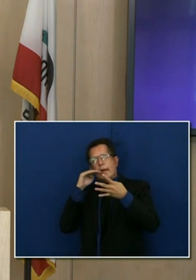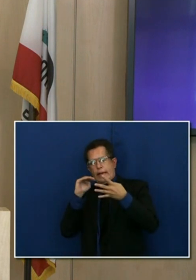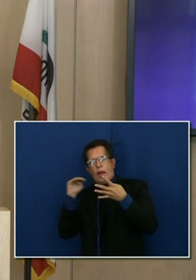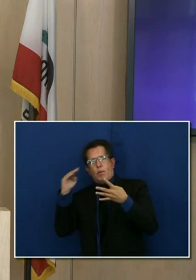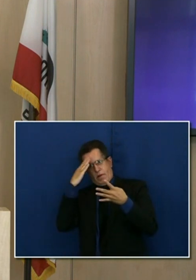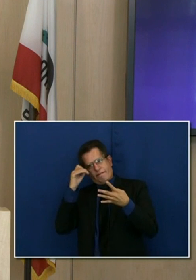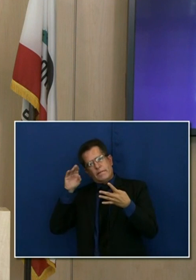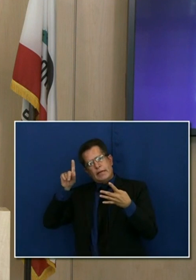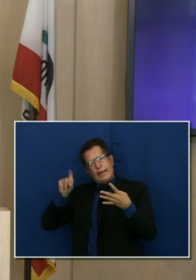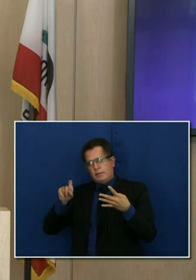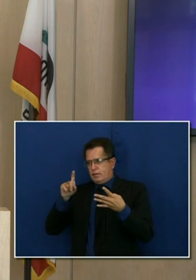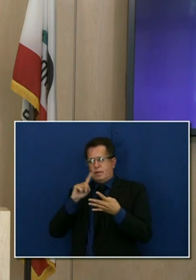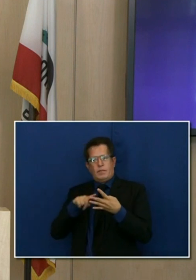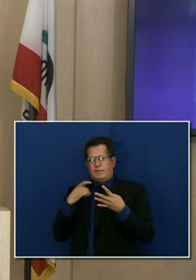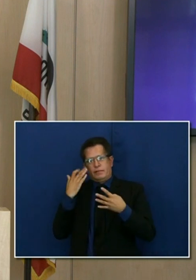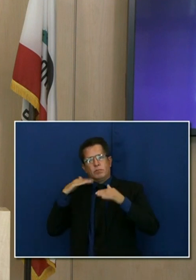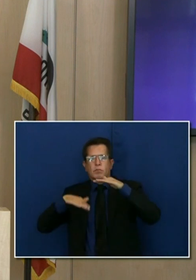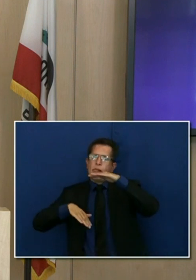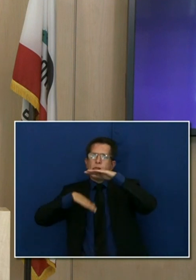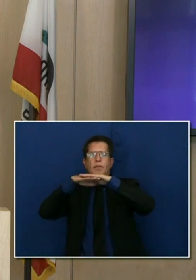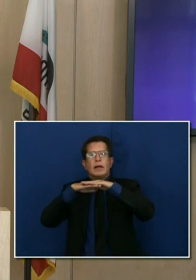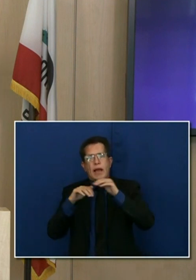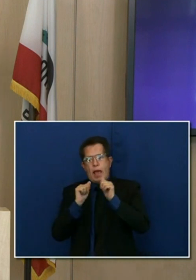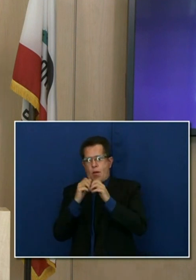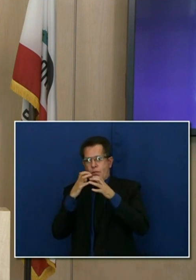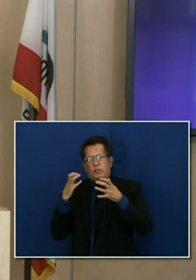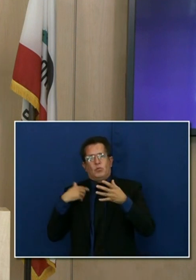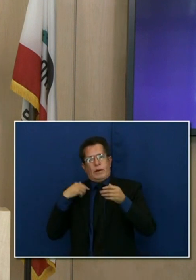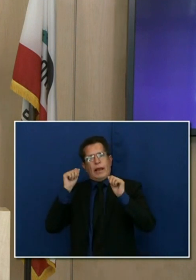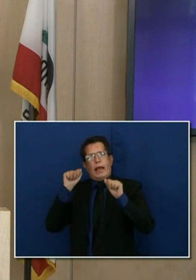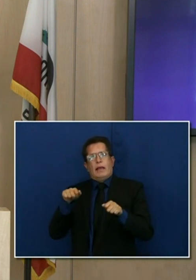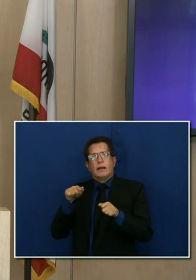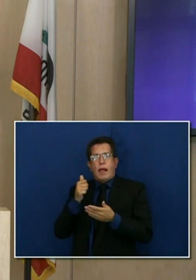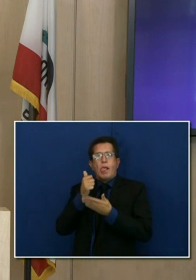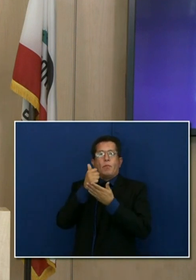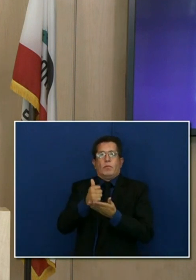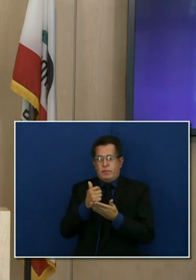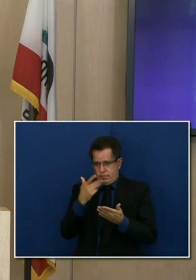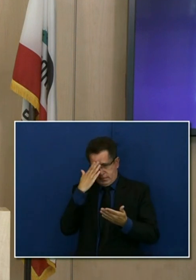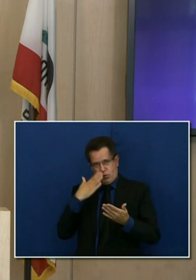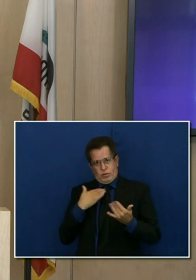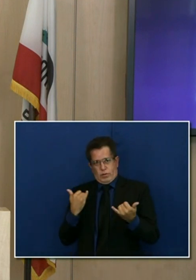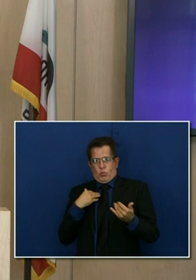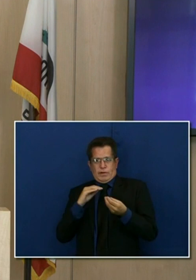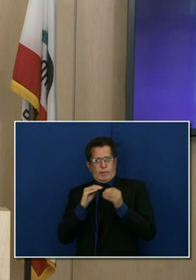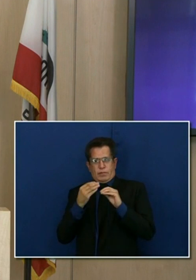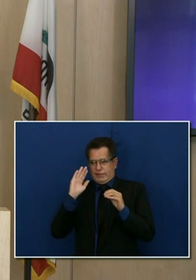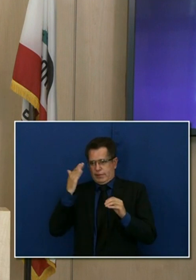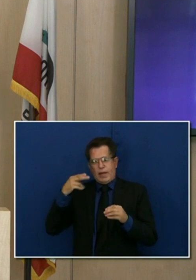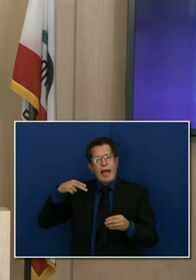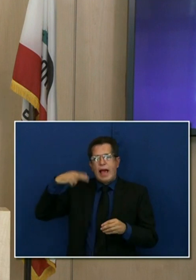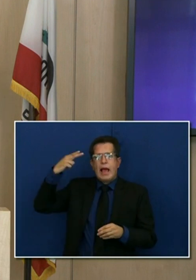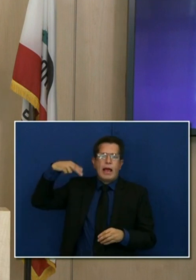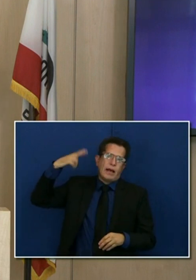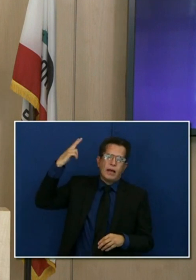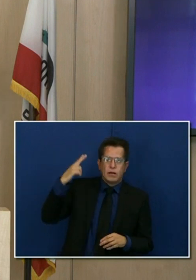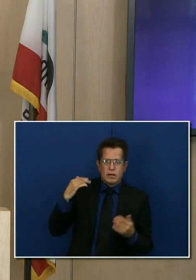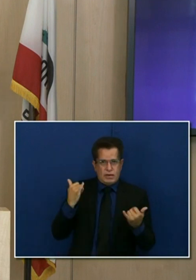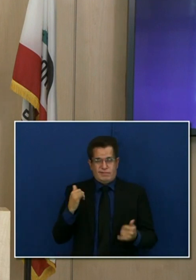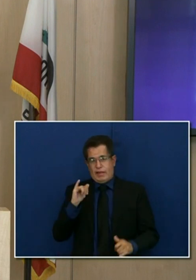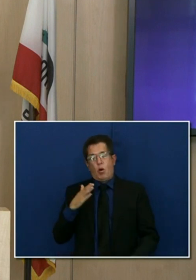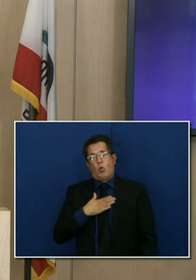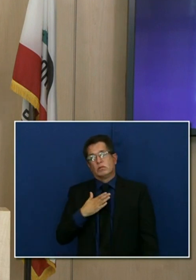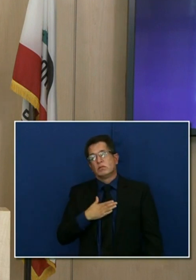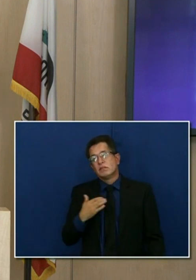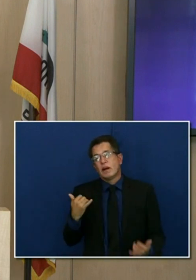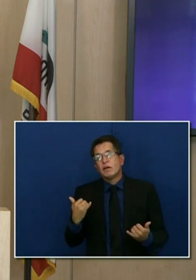are limitations on how much credit you can get and how much that can help when your case count continues to climb as ours